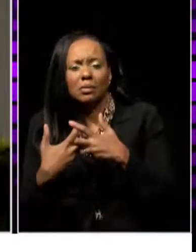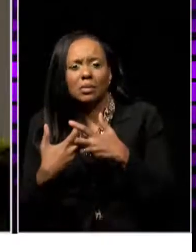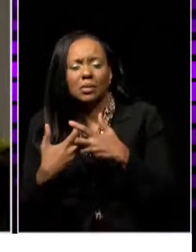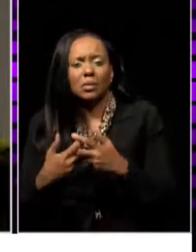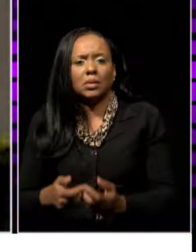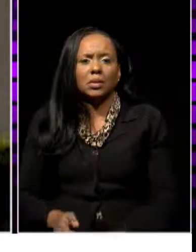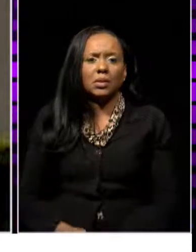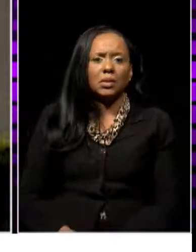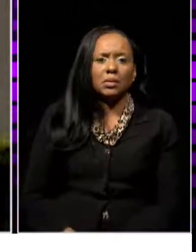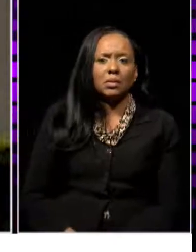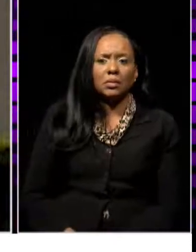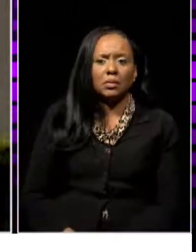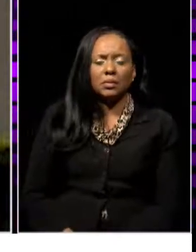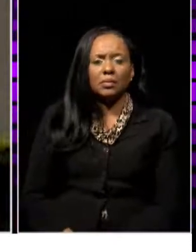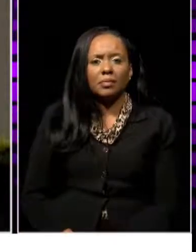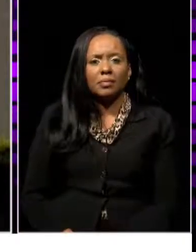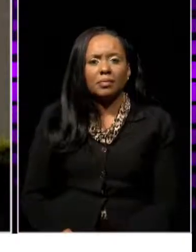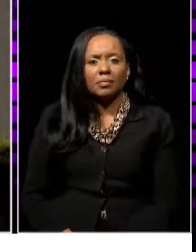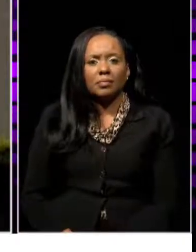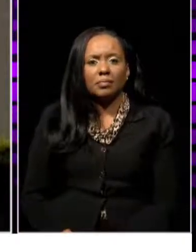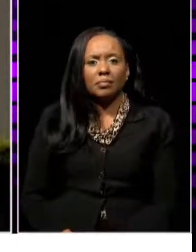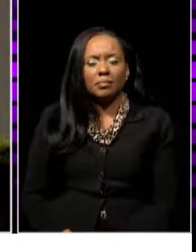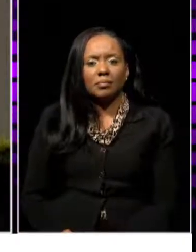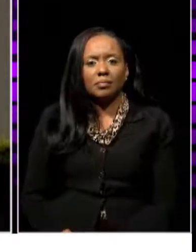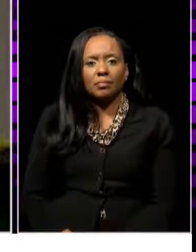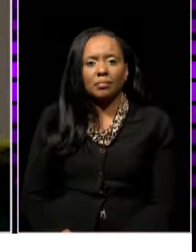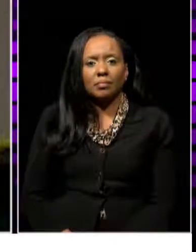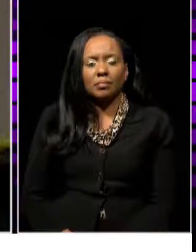There are many persons that